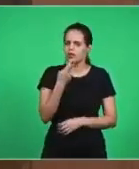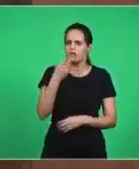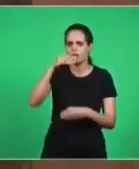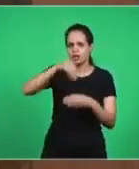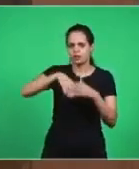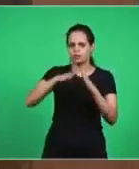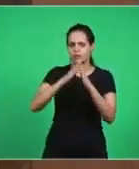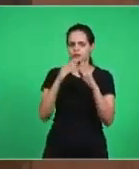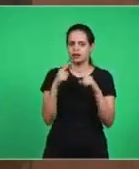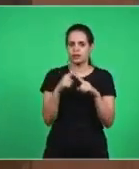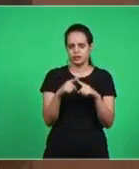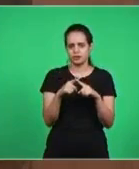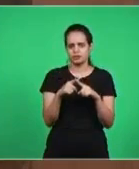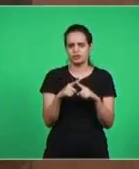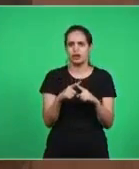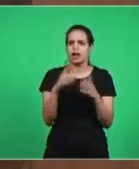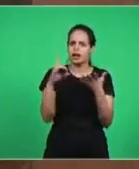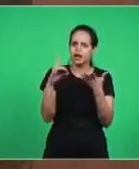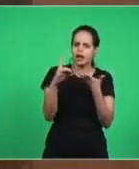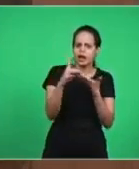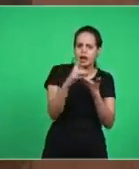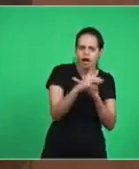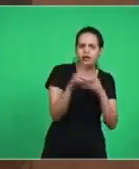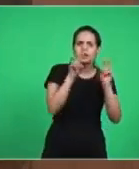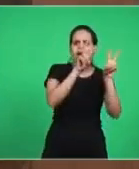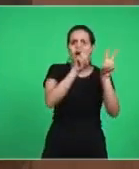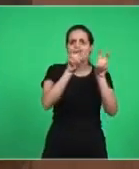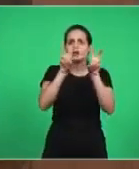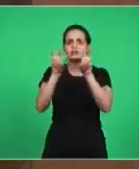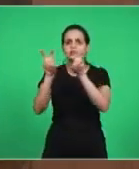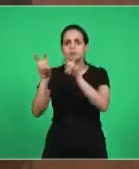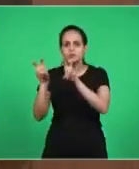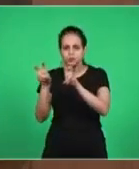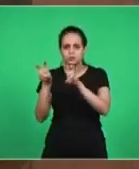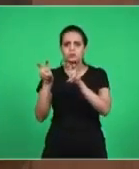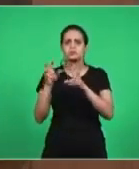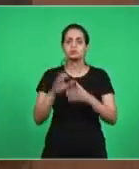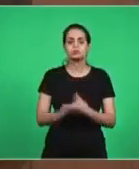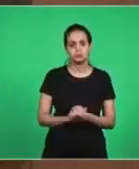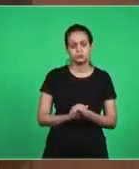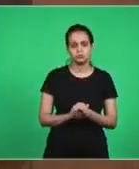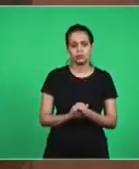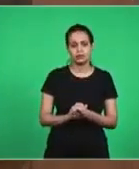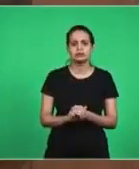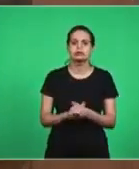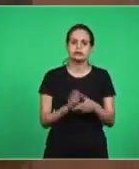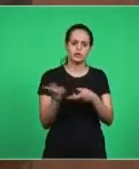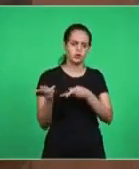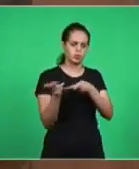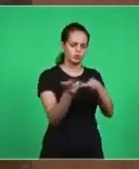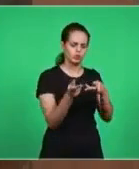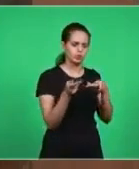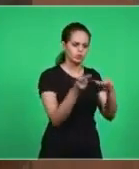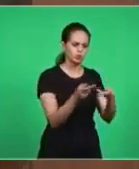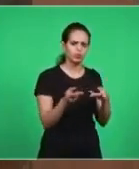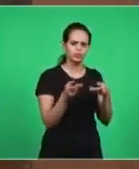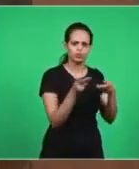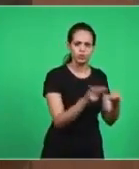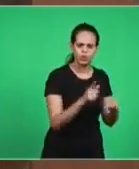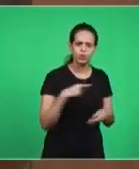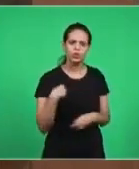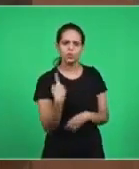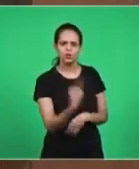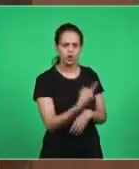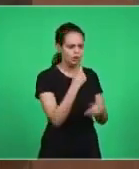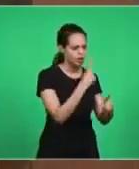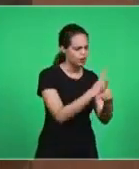to reproduce it in the church. And she said, they found good ones as